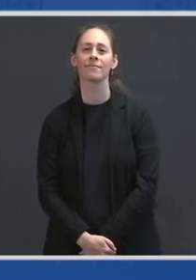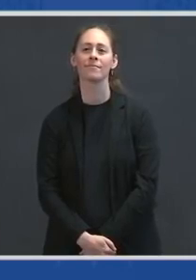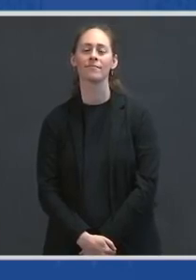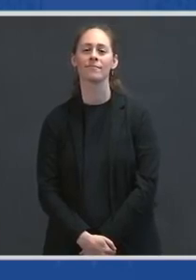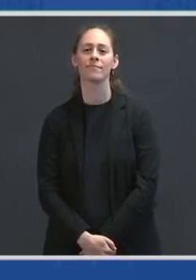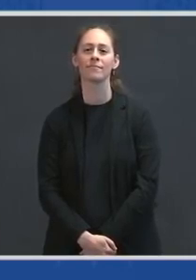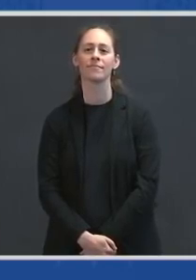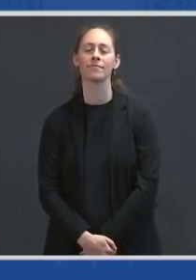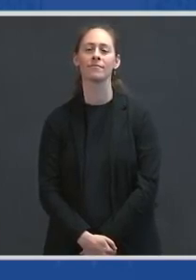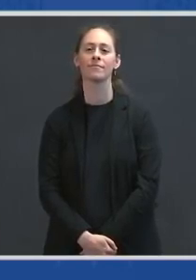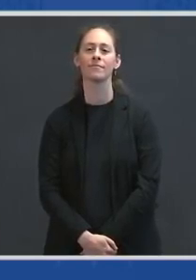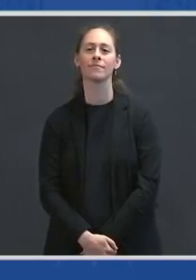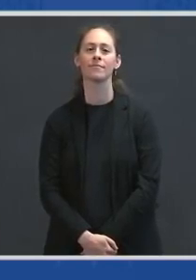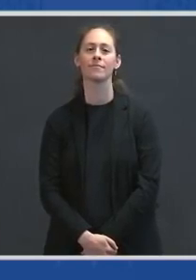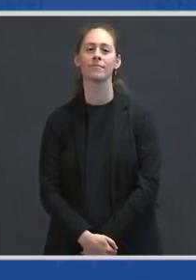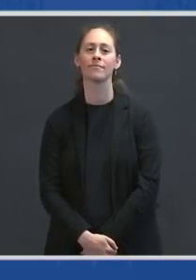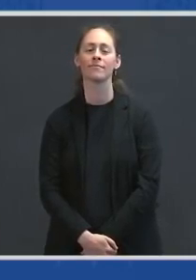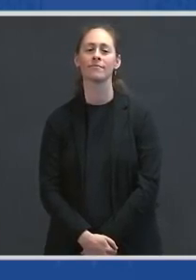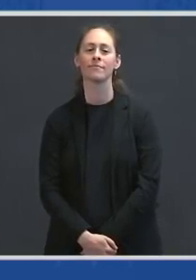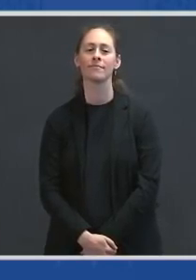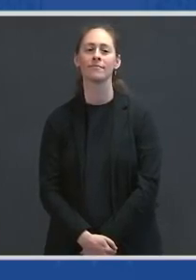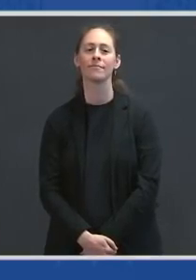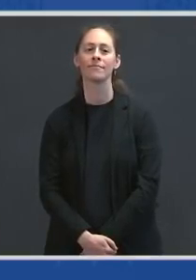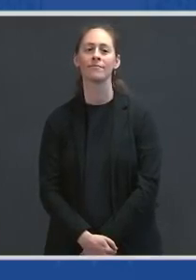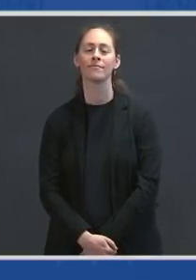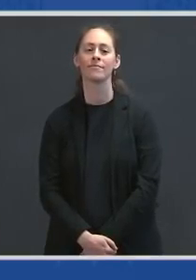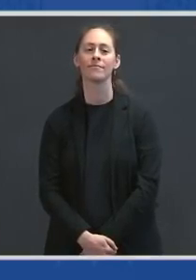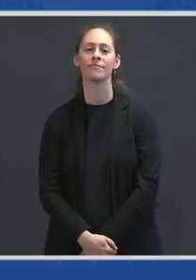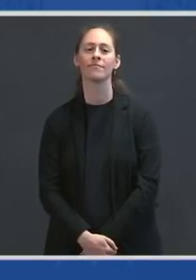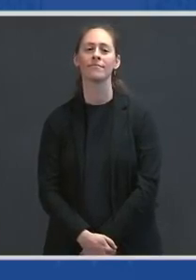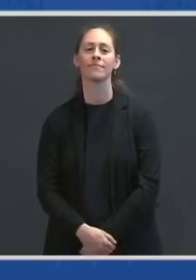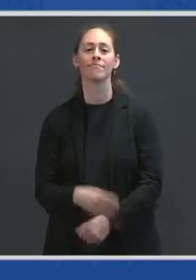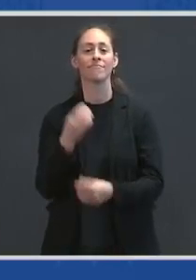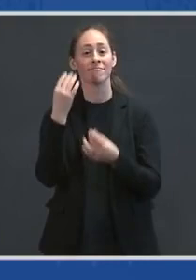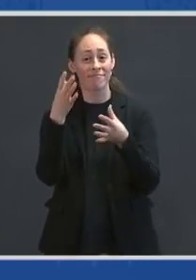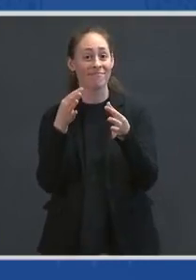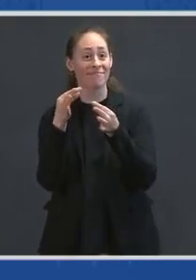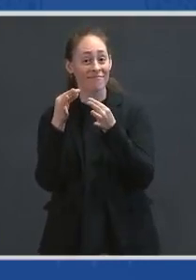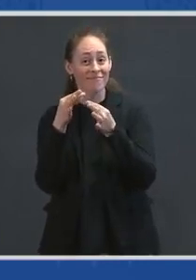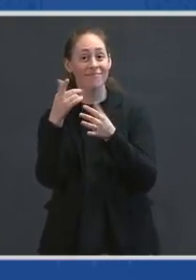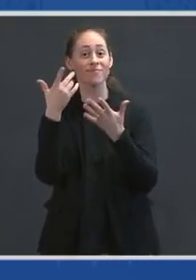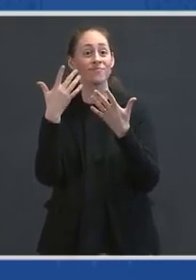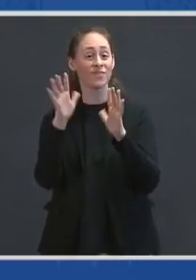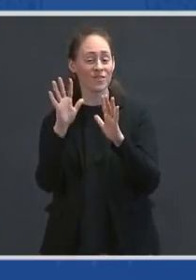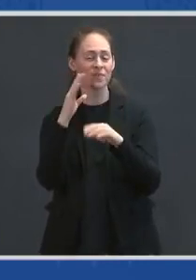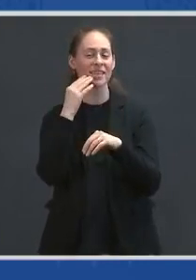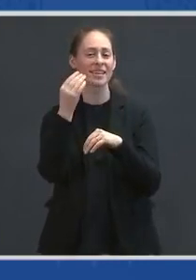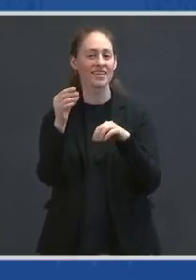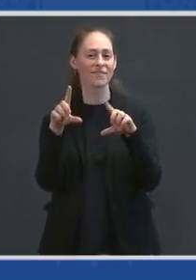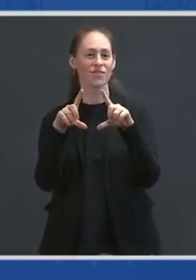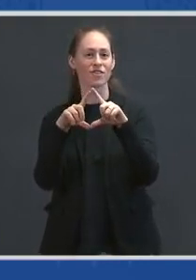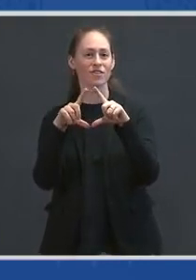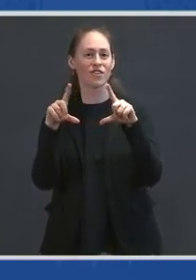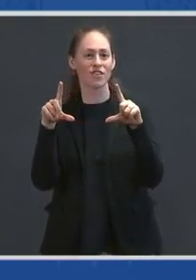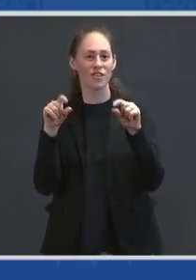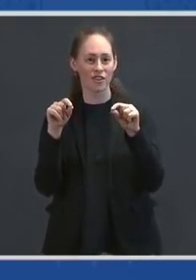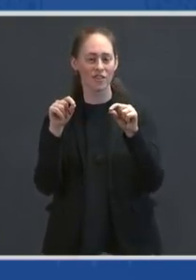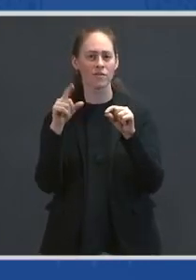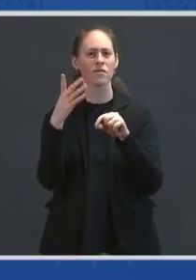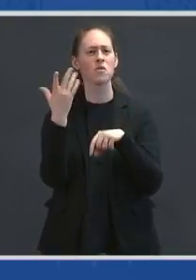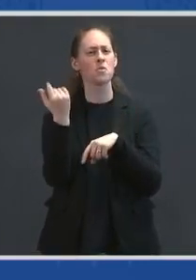a vaccine card when we're done. You're going to hold on to that and bring it back for dose number 2, which is due in 21 days, okay?